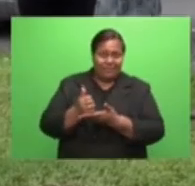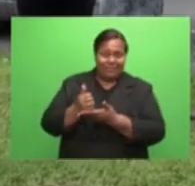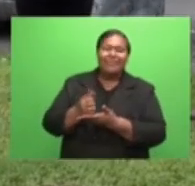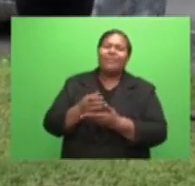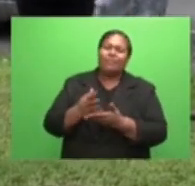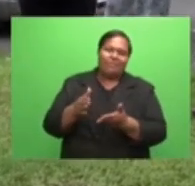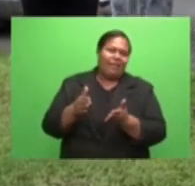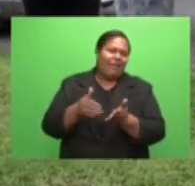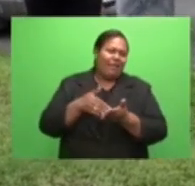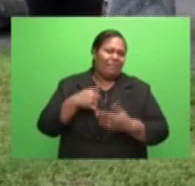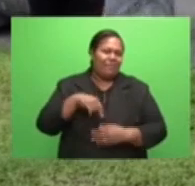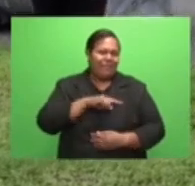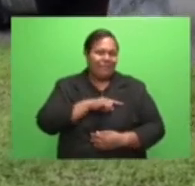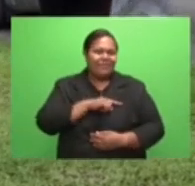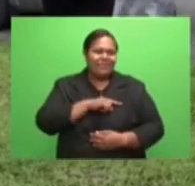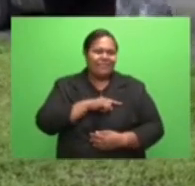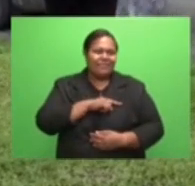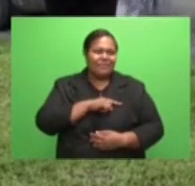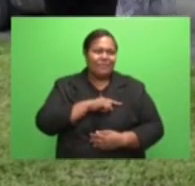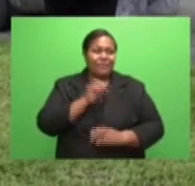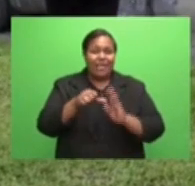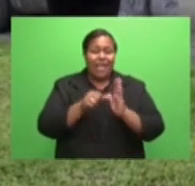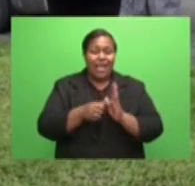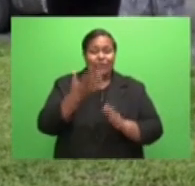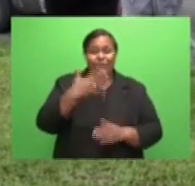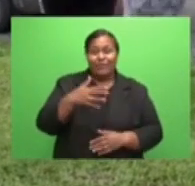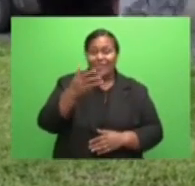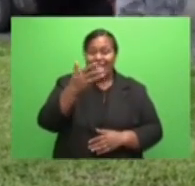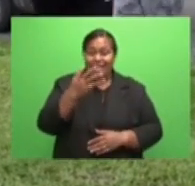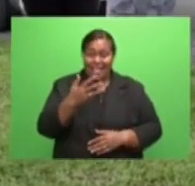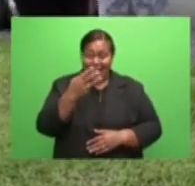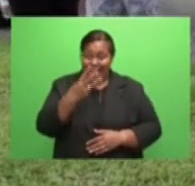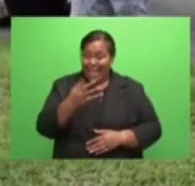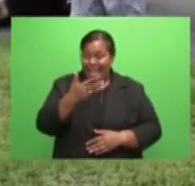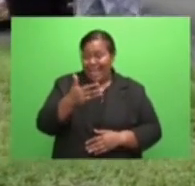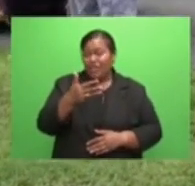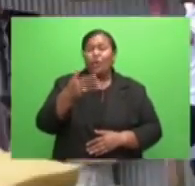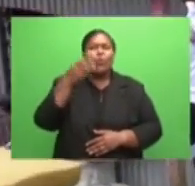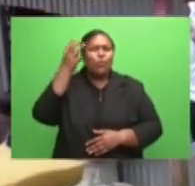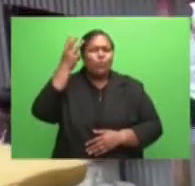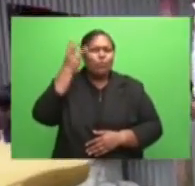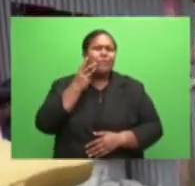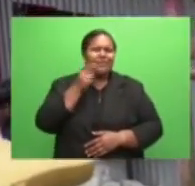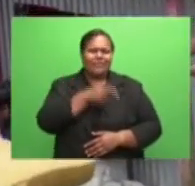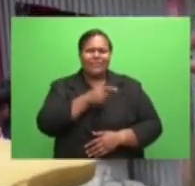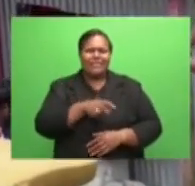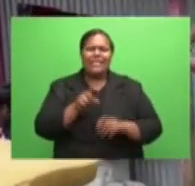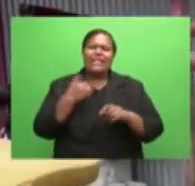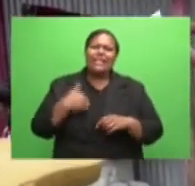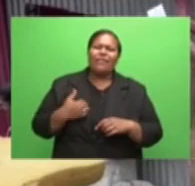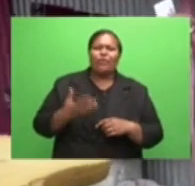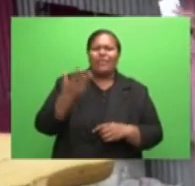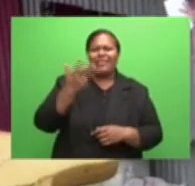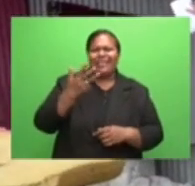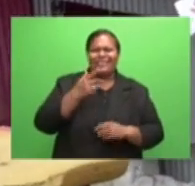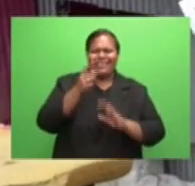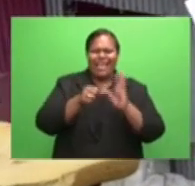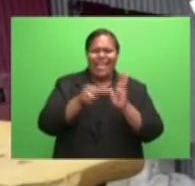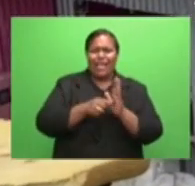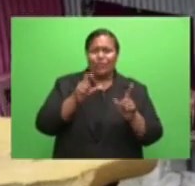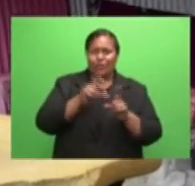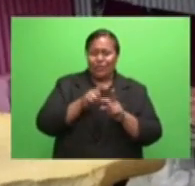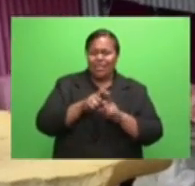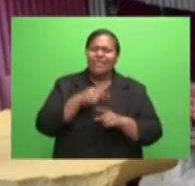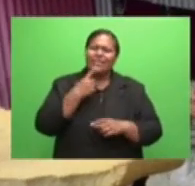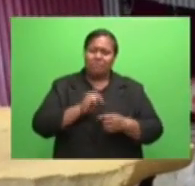us. 58-year-old Urmila Lata from Nambua Suva, who stays with her 19-year-old daughter, says the pandemic and her